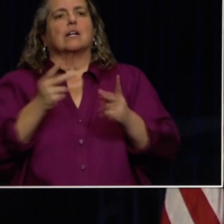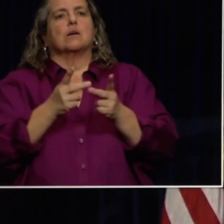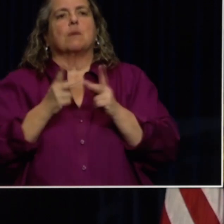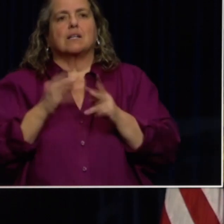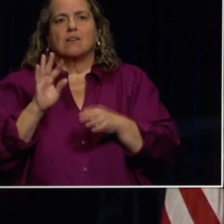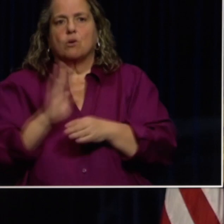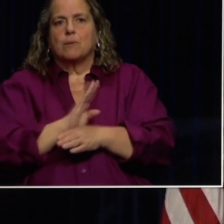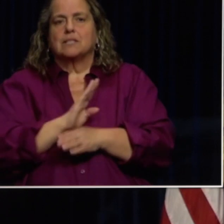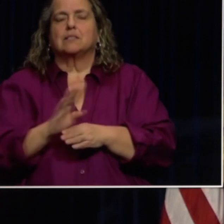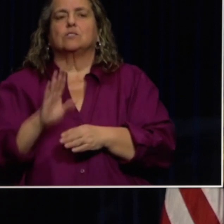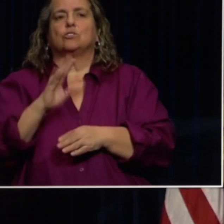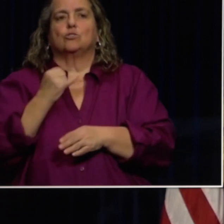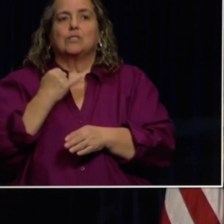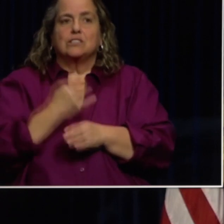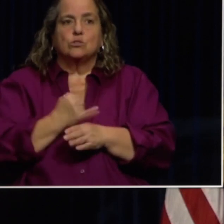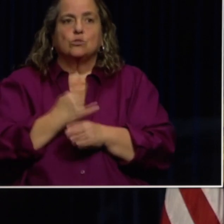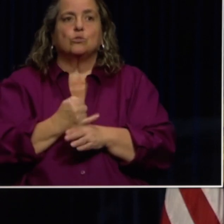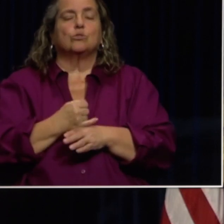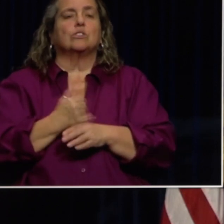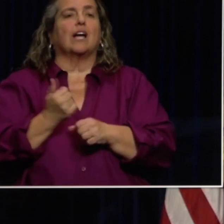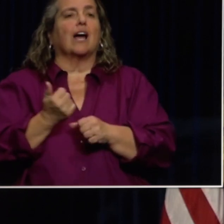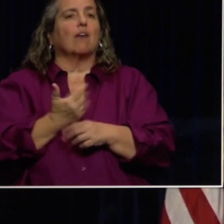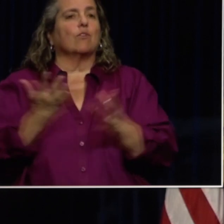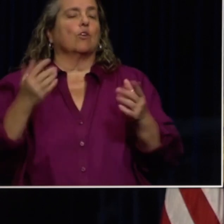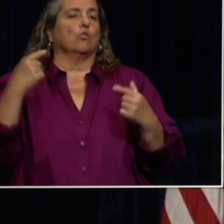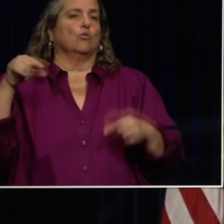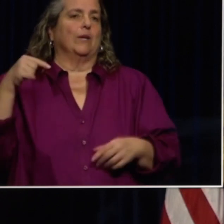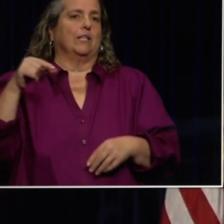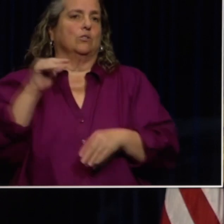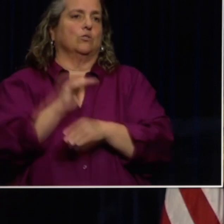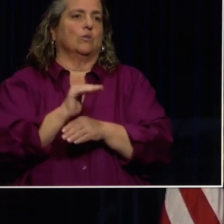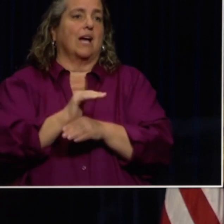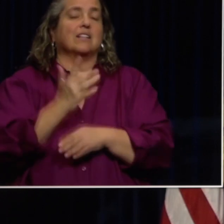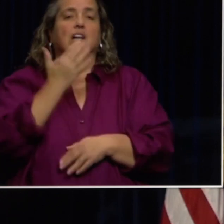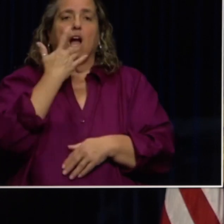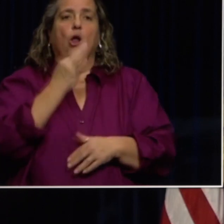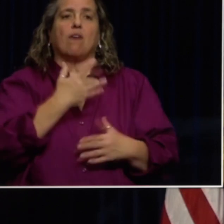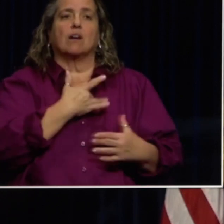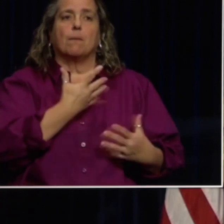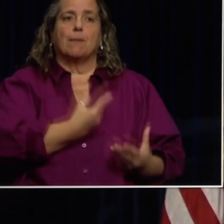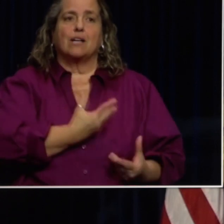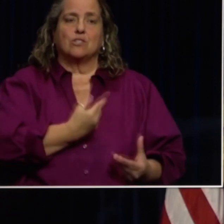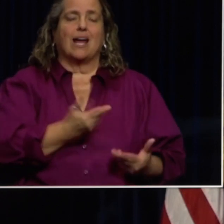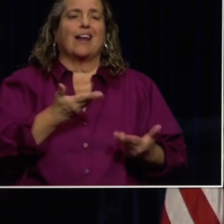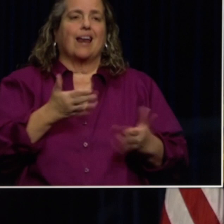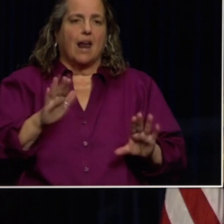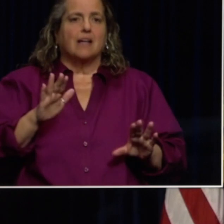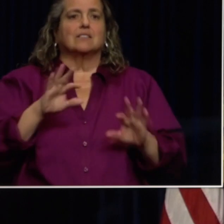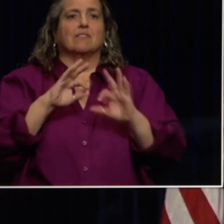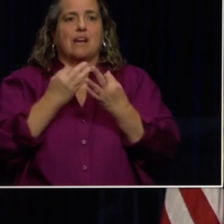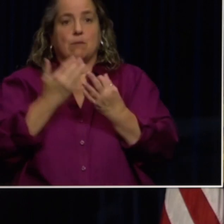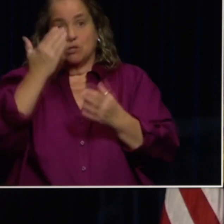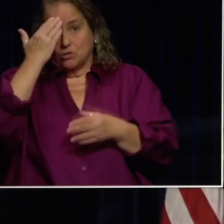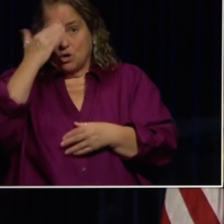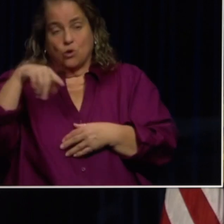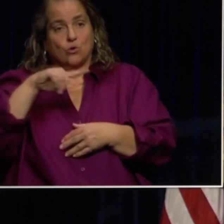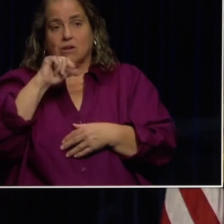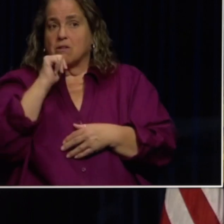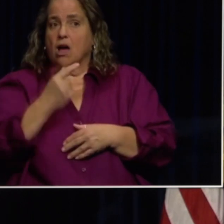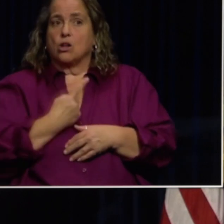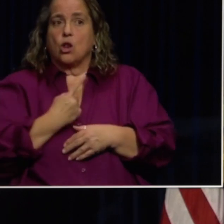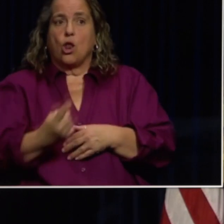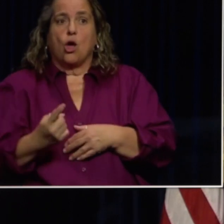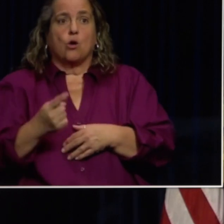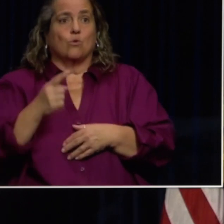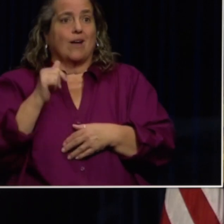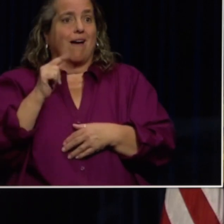state of Kentucky for 65 Kentuckians in all, which have lost their life in part or due to